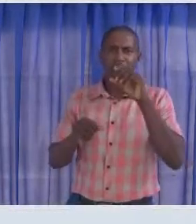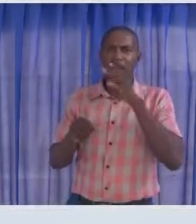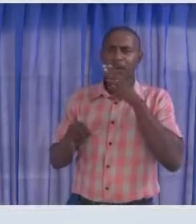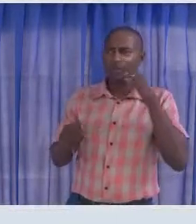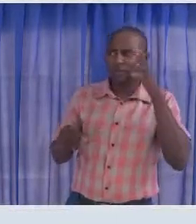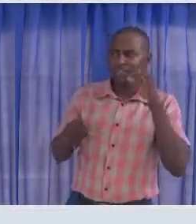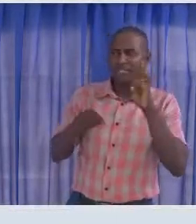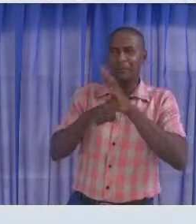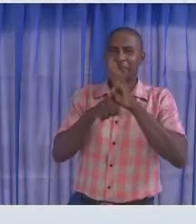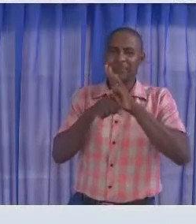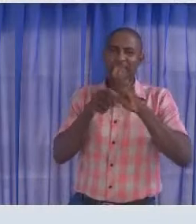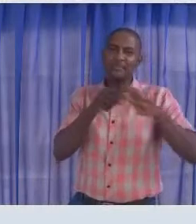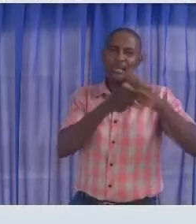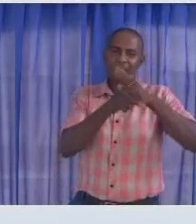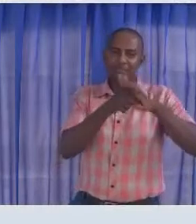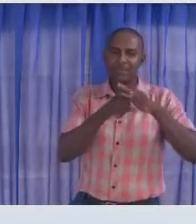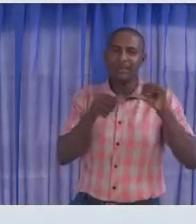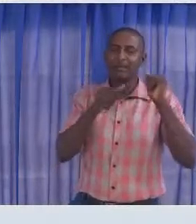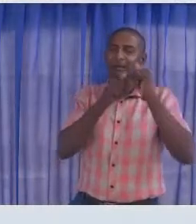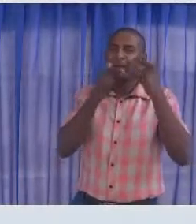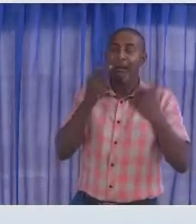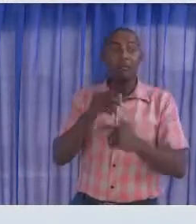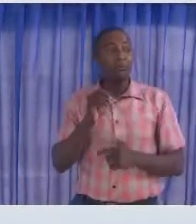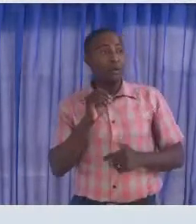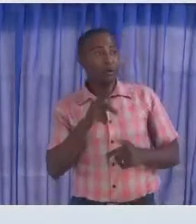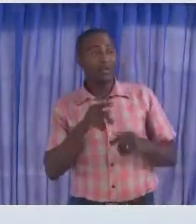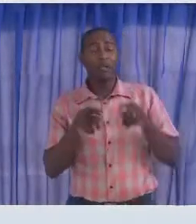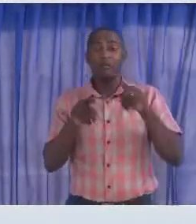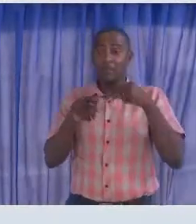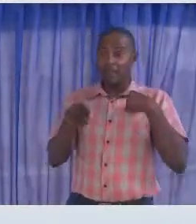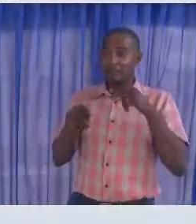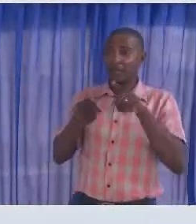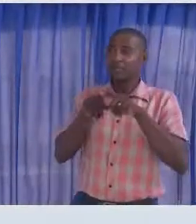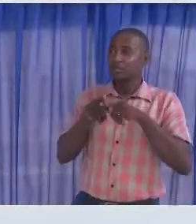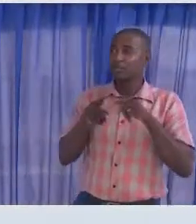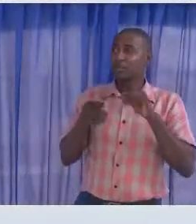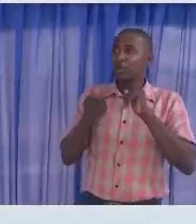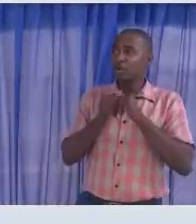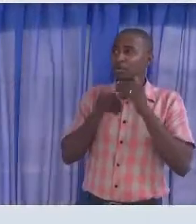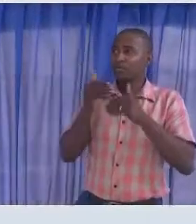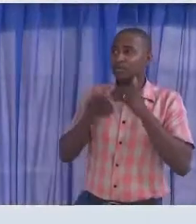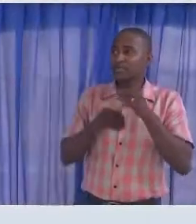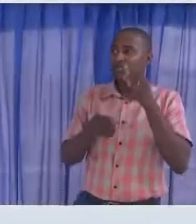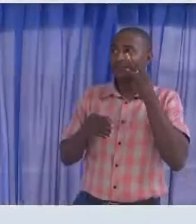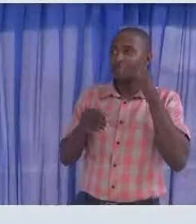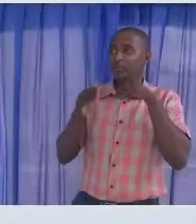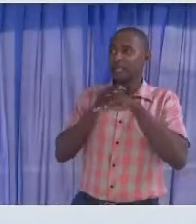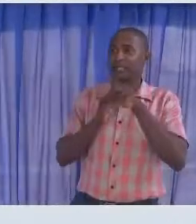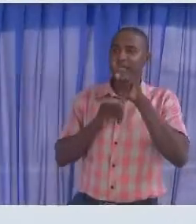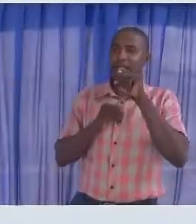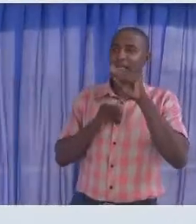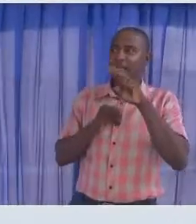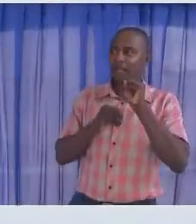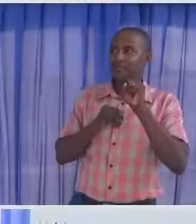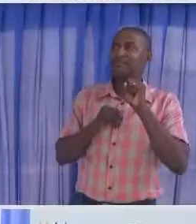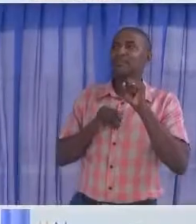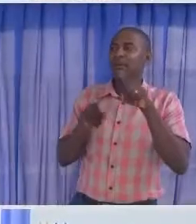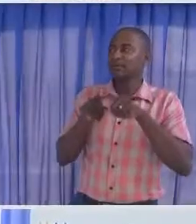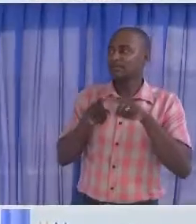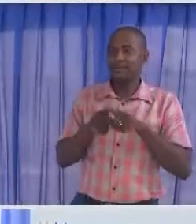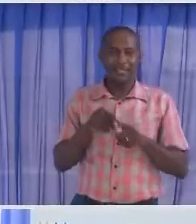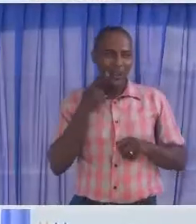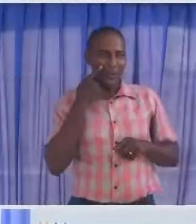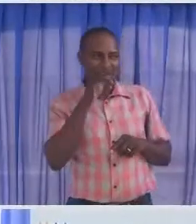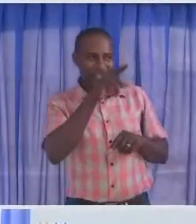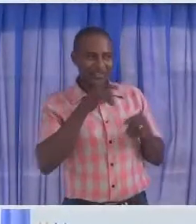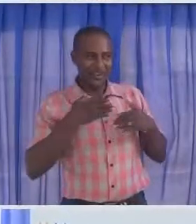accounting, all of those. I'm also learning about the processing food in the labs as well. And you look like you're enjoying